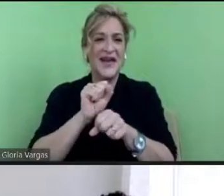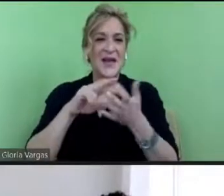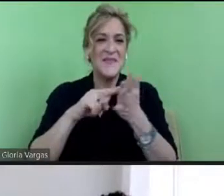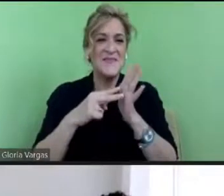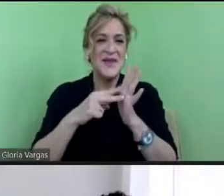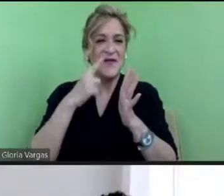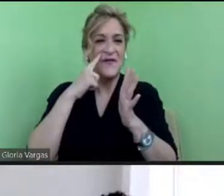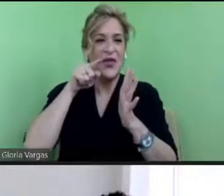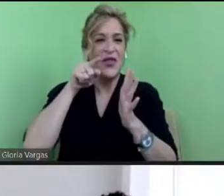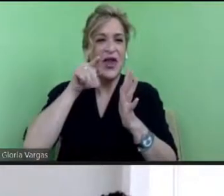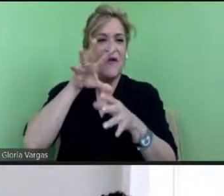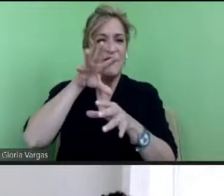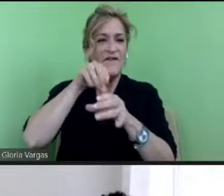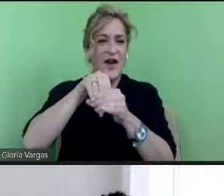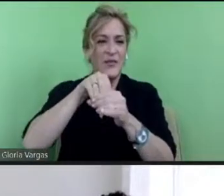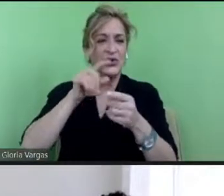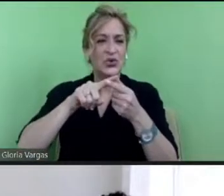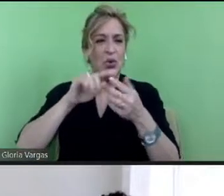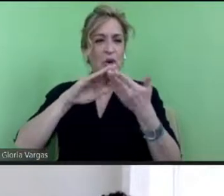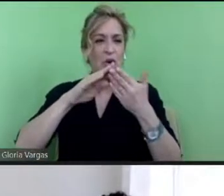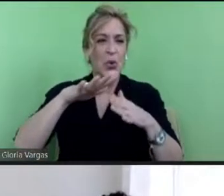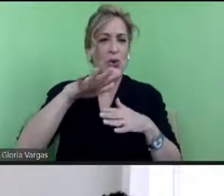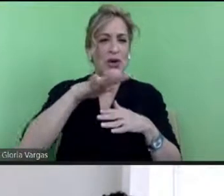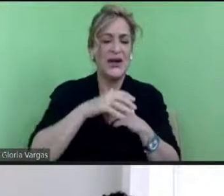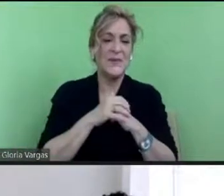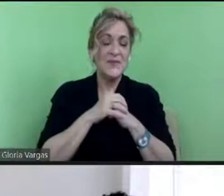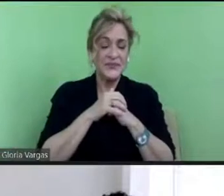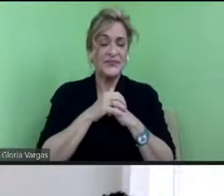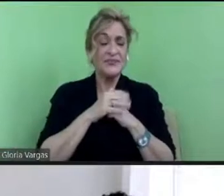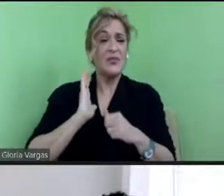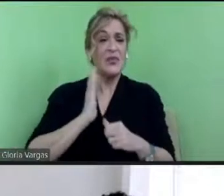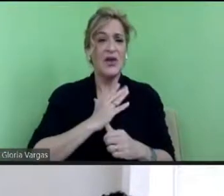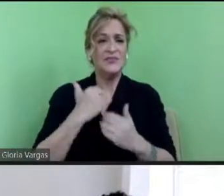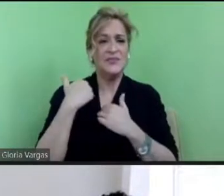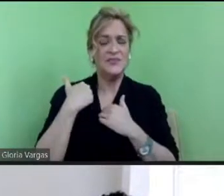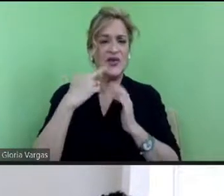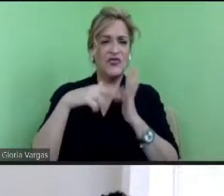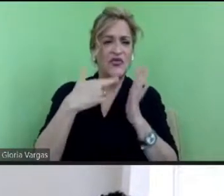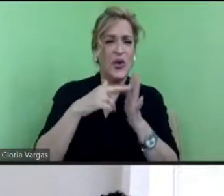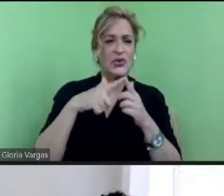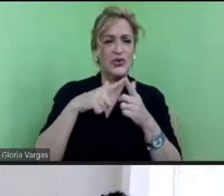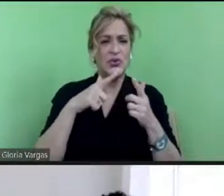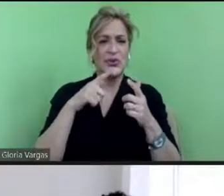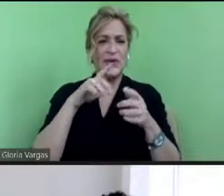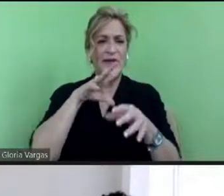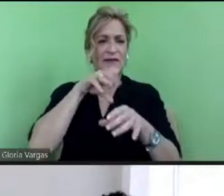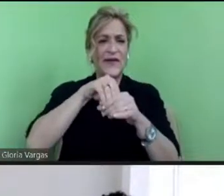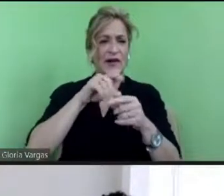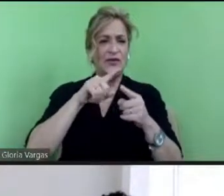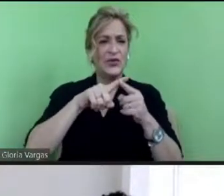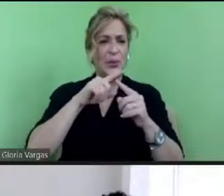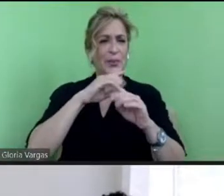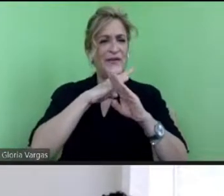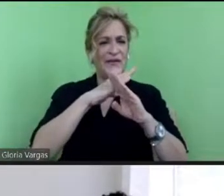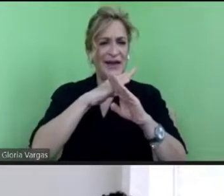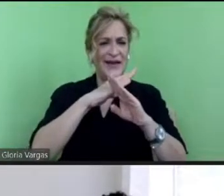community, and that we all have a role to play in eliminating barriers to employment. Charlie,